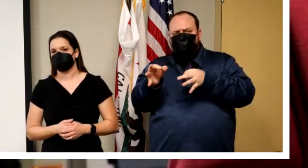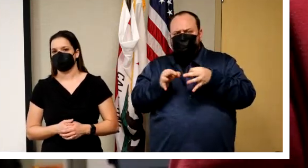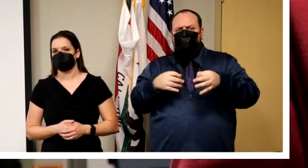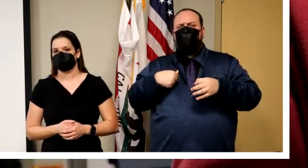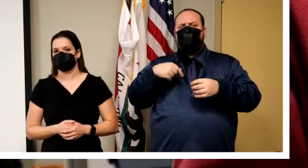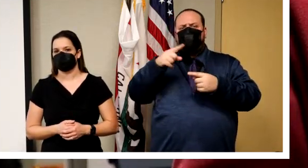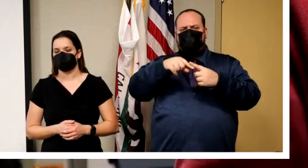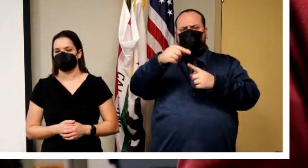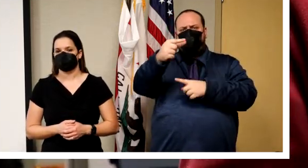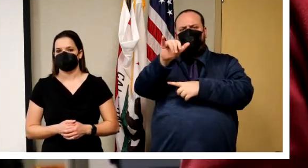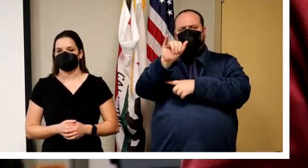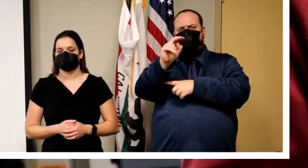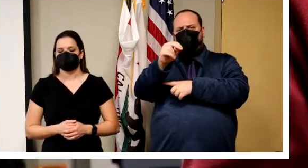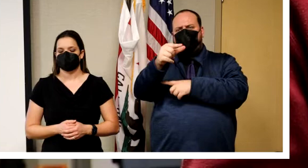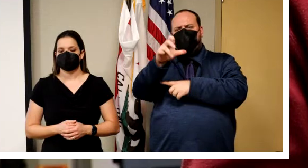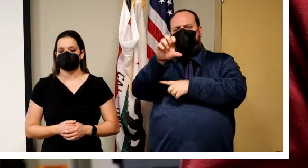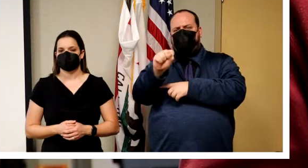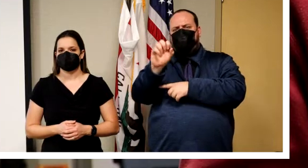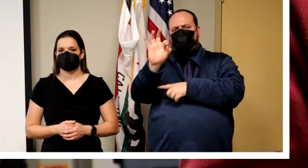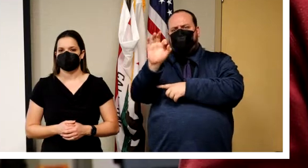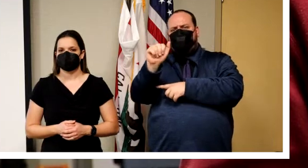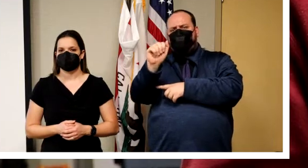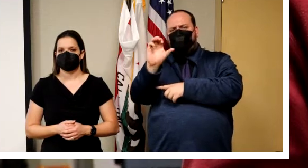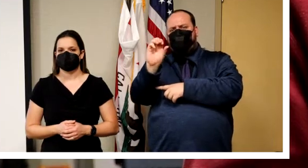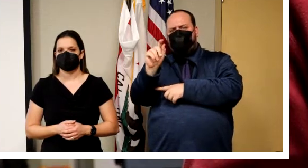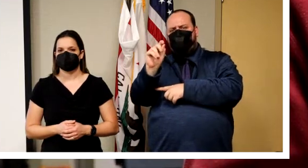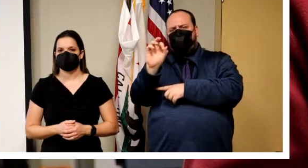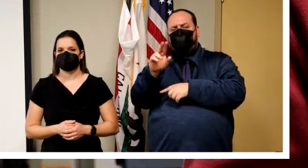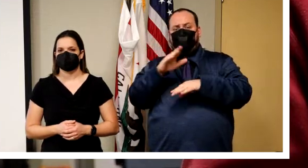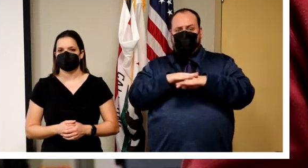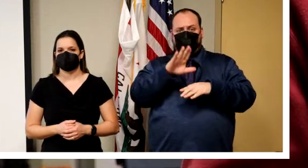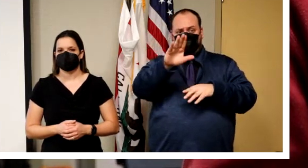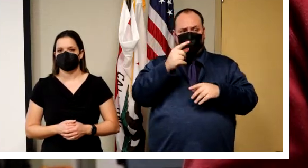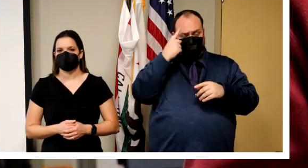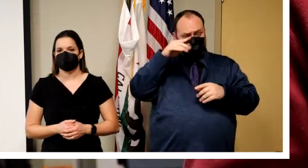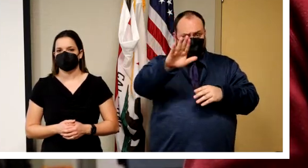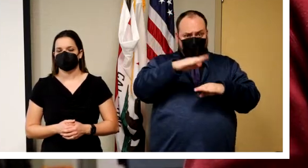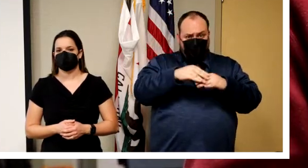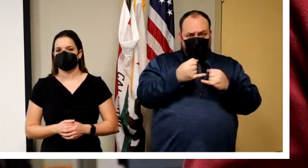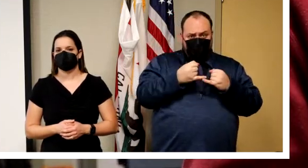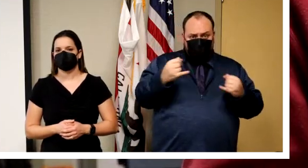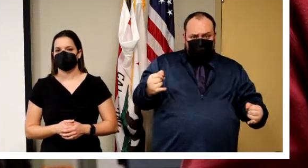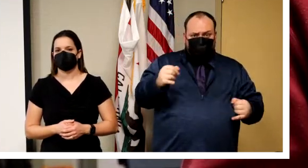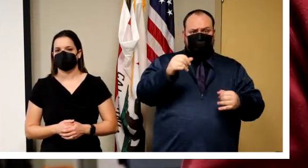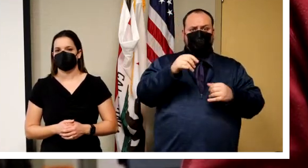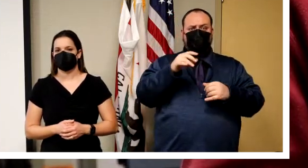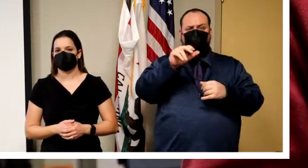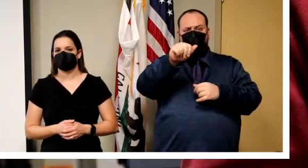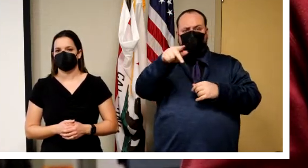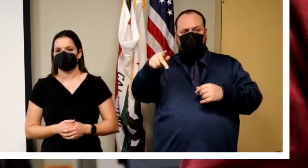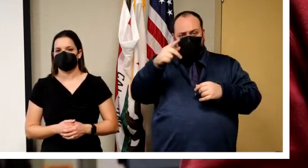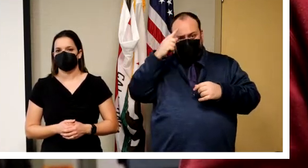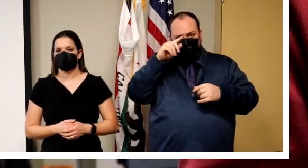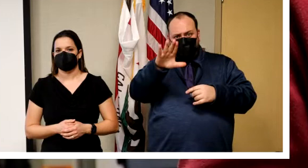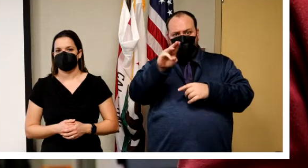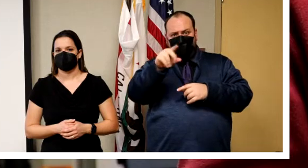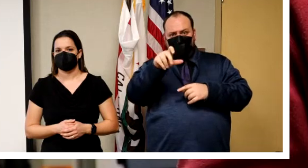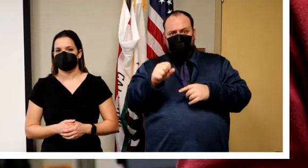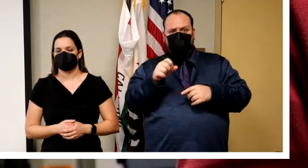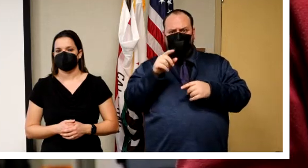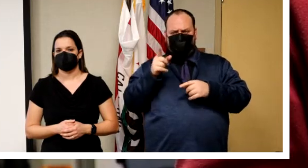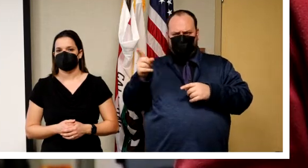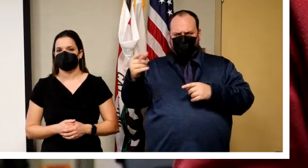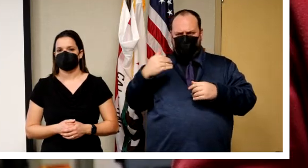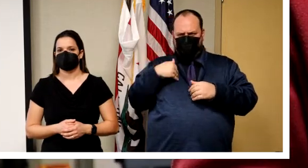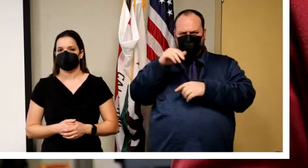tax. On the online mapping, does the algorithm consider the jingle factors in any way, shape, or